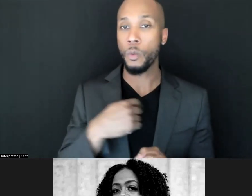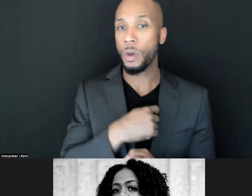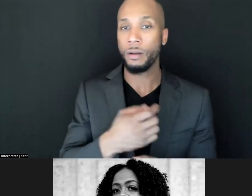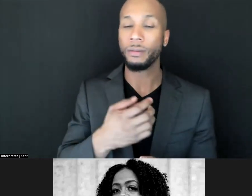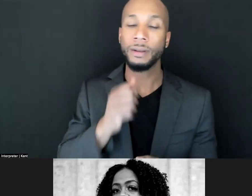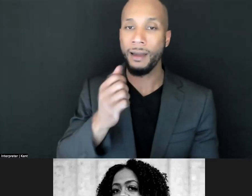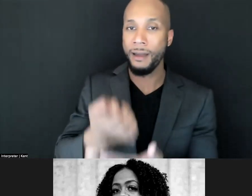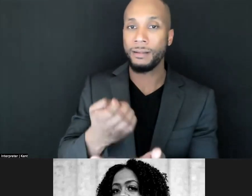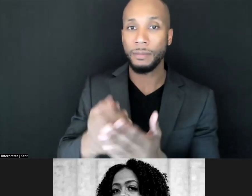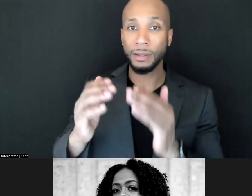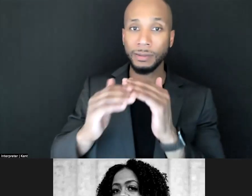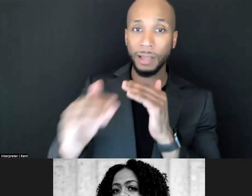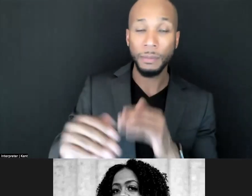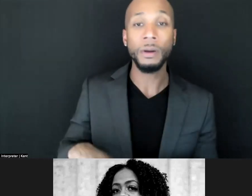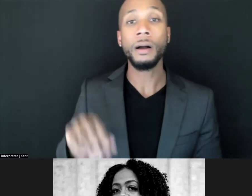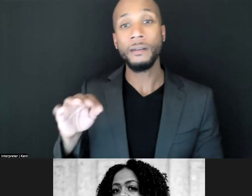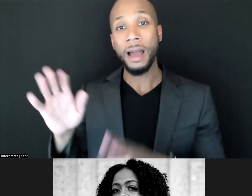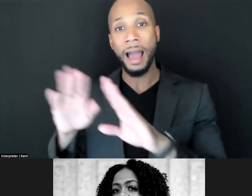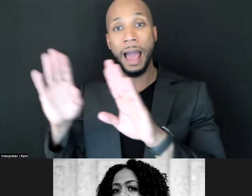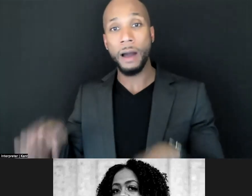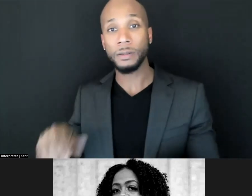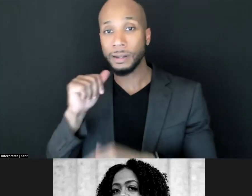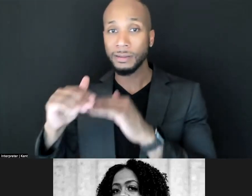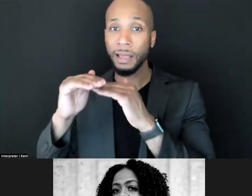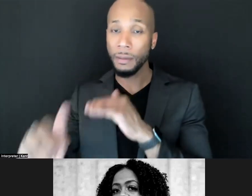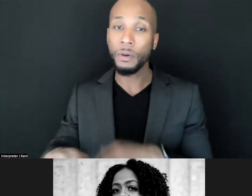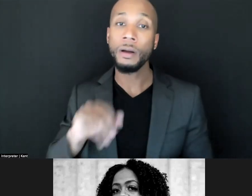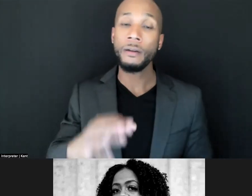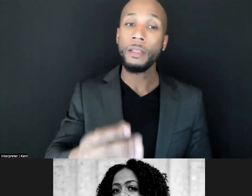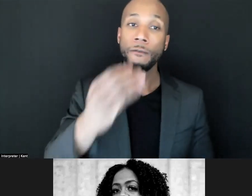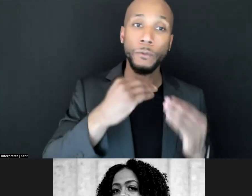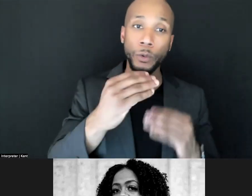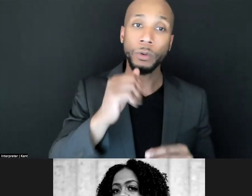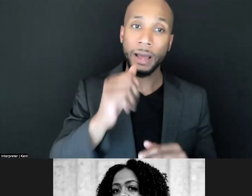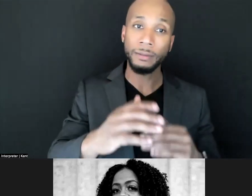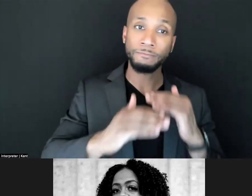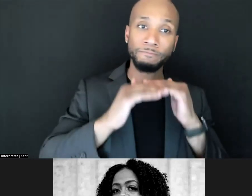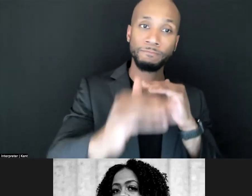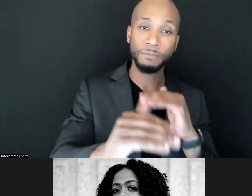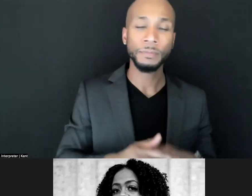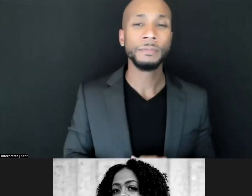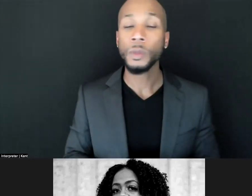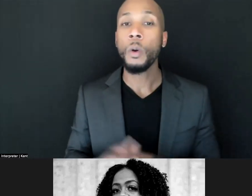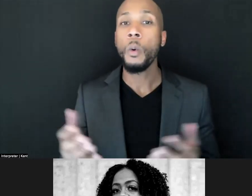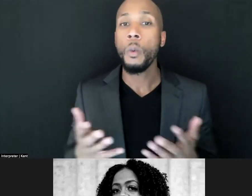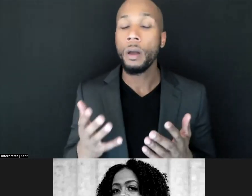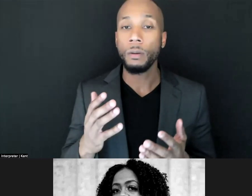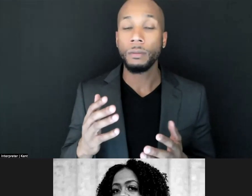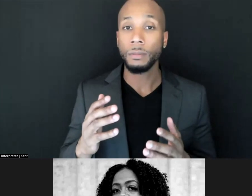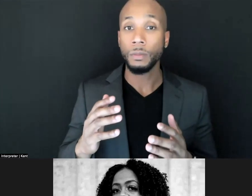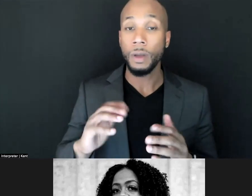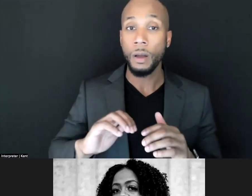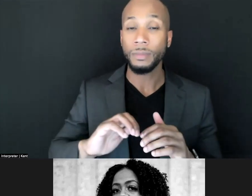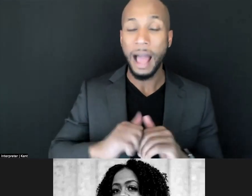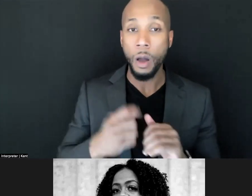stable, if our housing isn't stable, if our food isn't secure. One of the ways that we help lift ourselves up